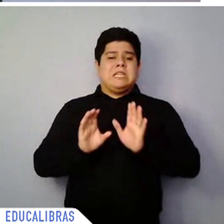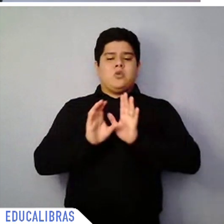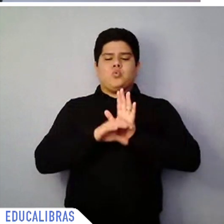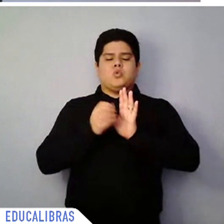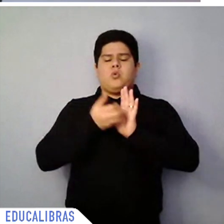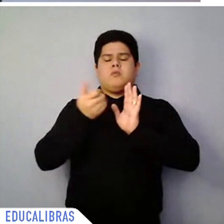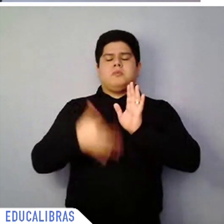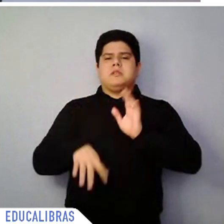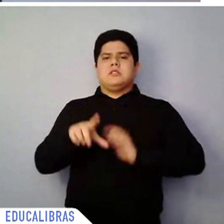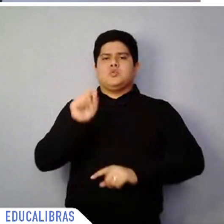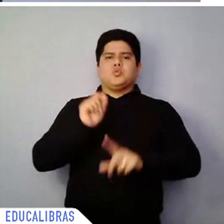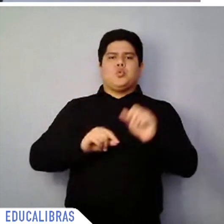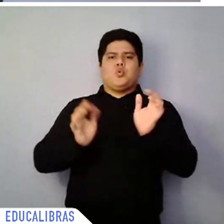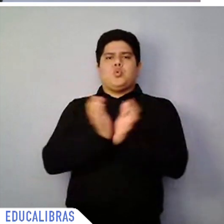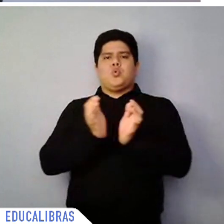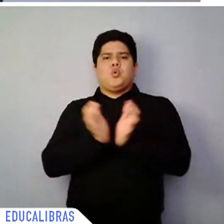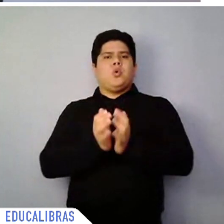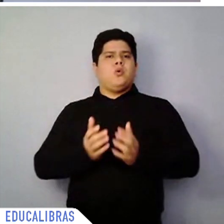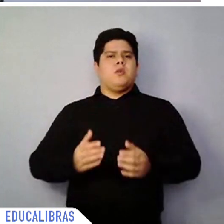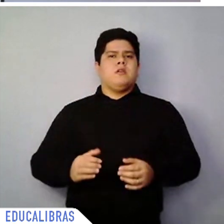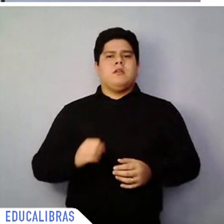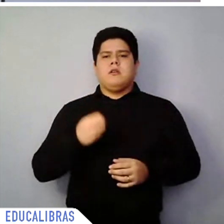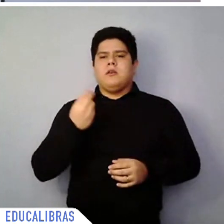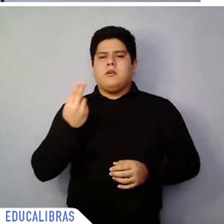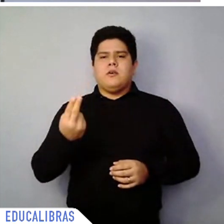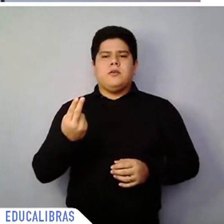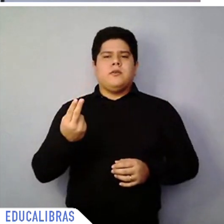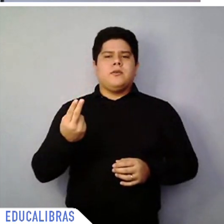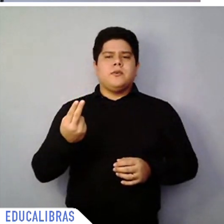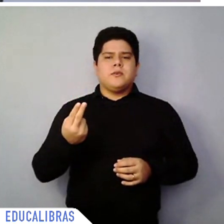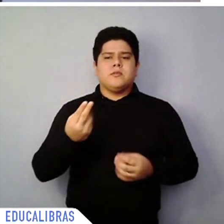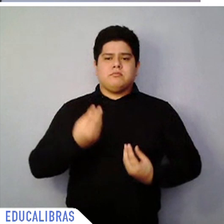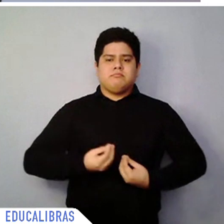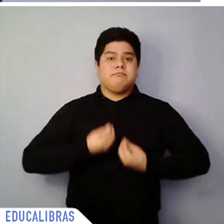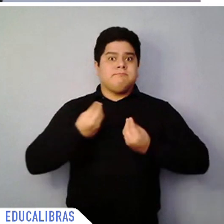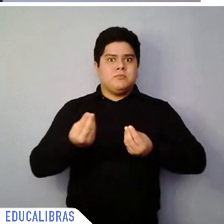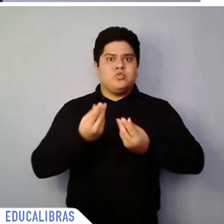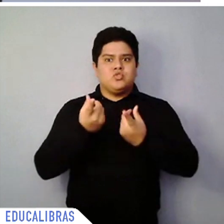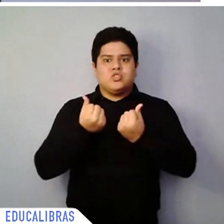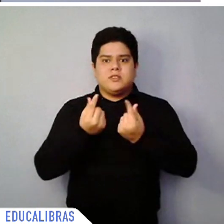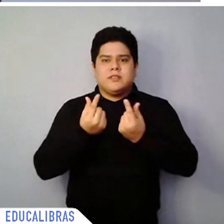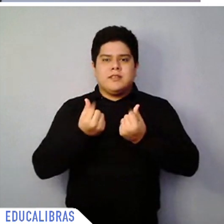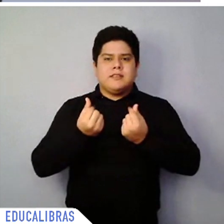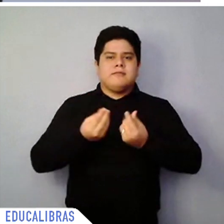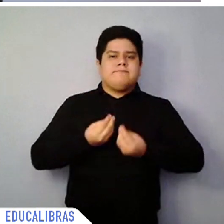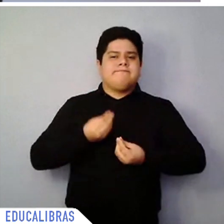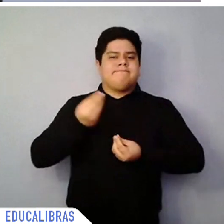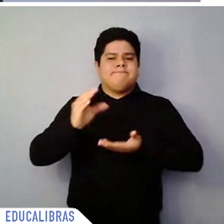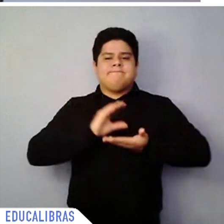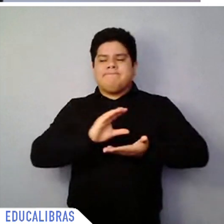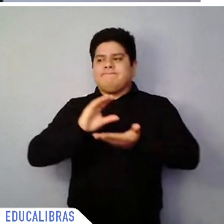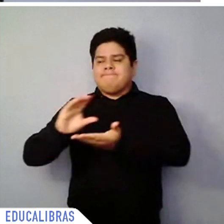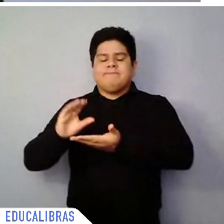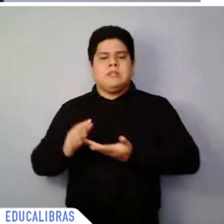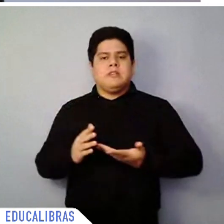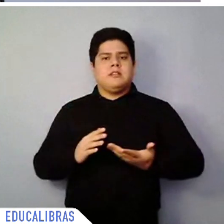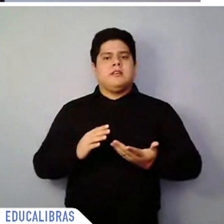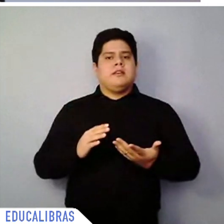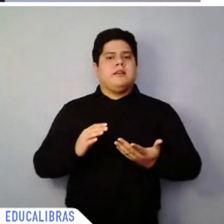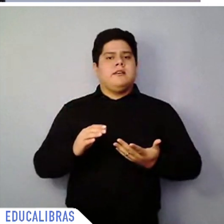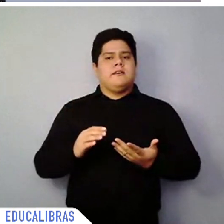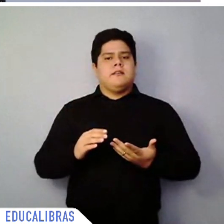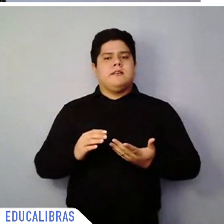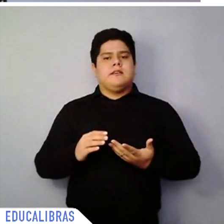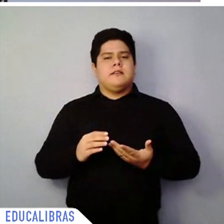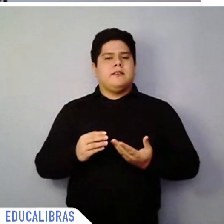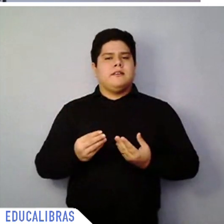discussions, and the solution is not simple. It's hard to choose how to distribute the money. It's hard